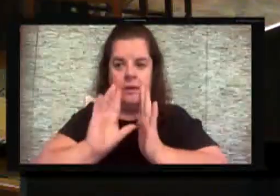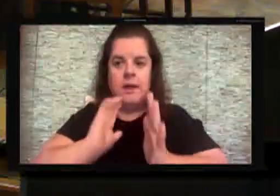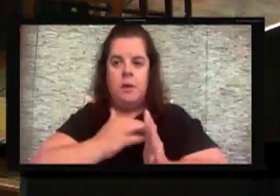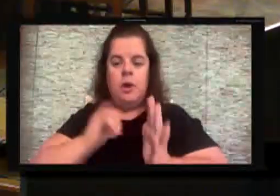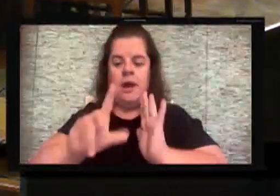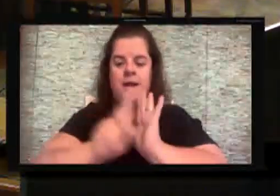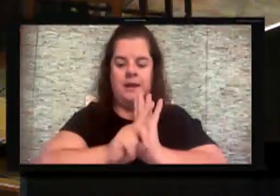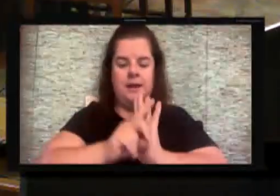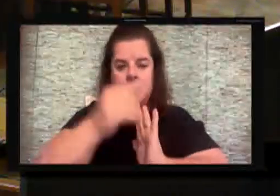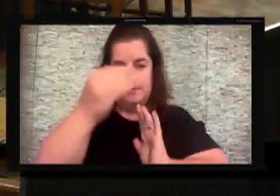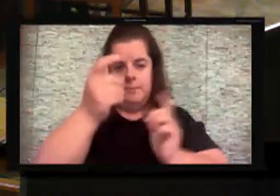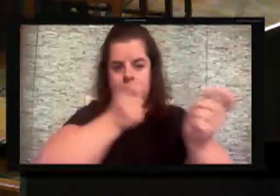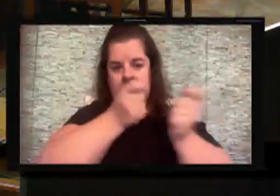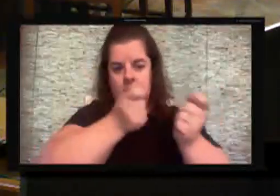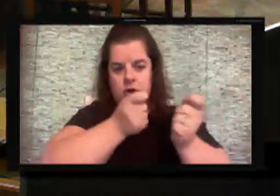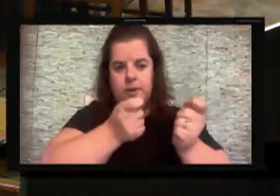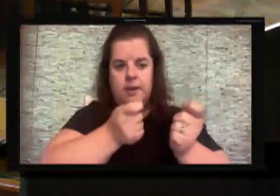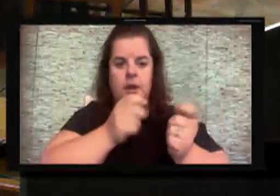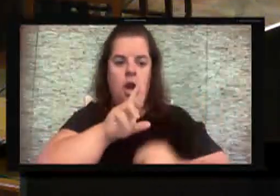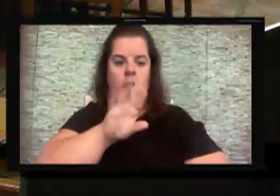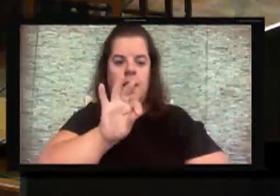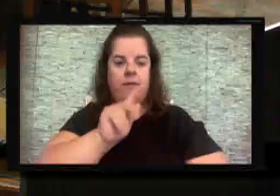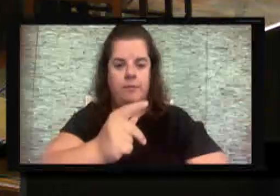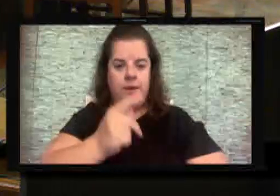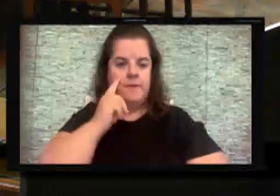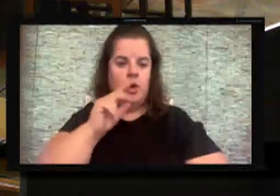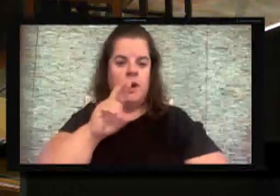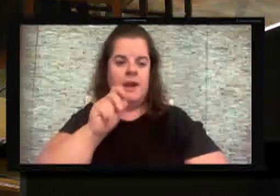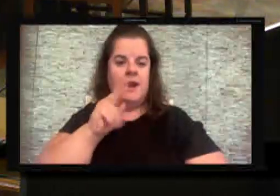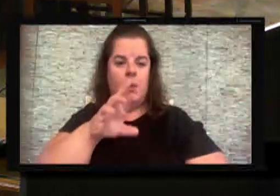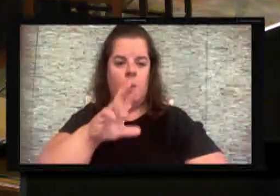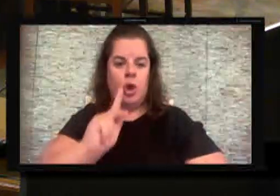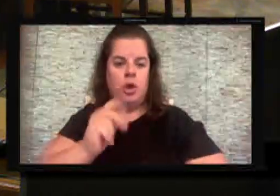management. Then we have an RFP for network support.